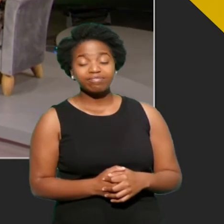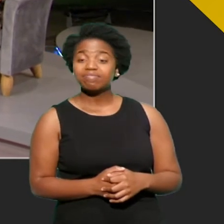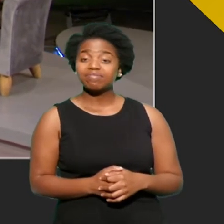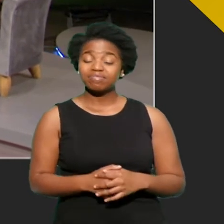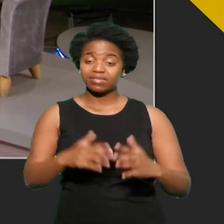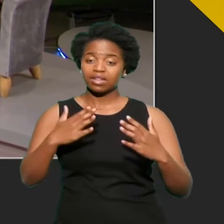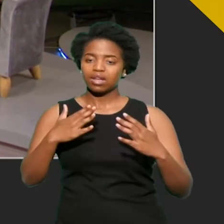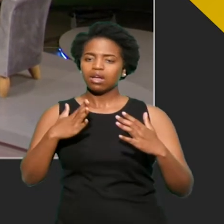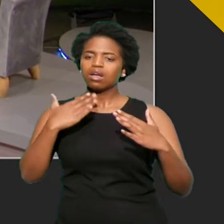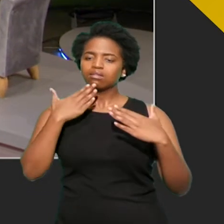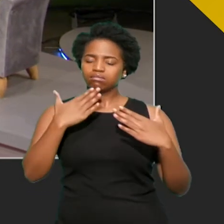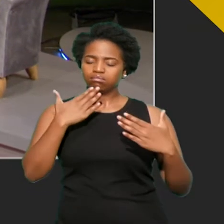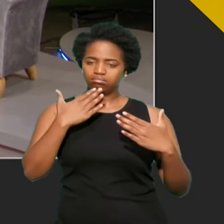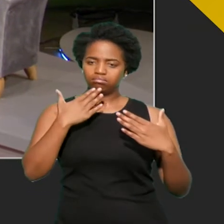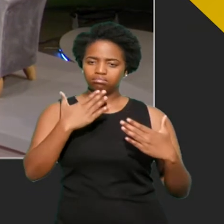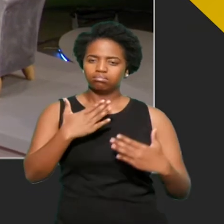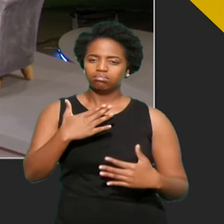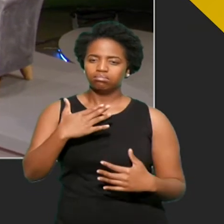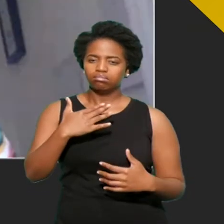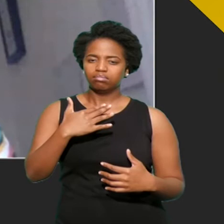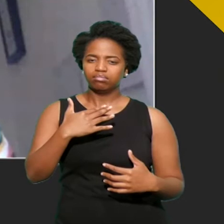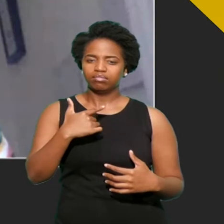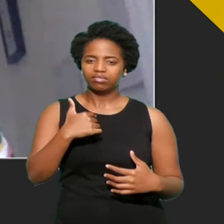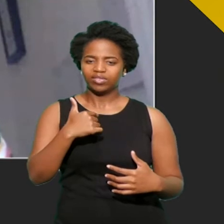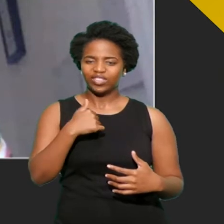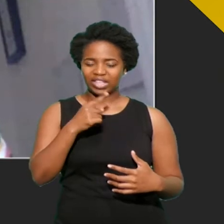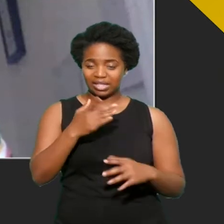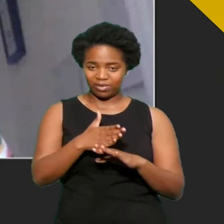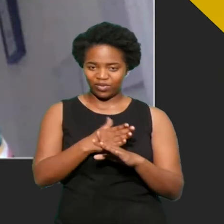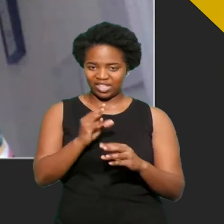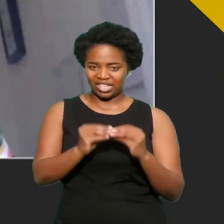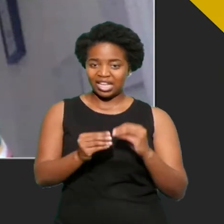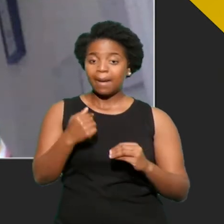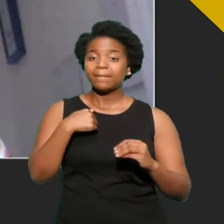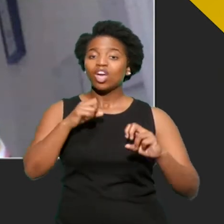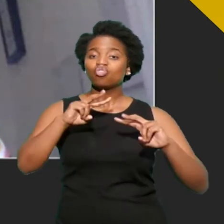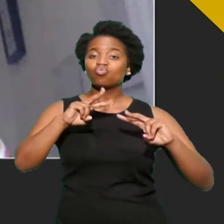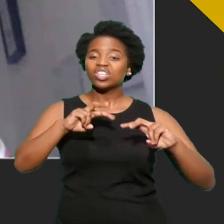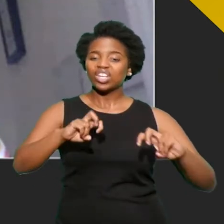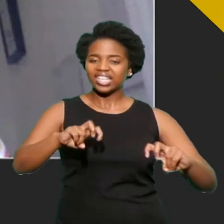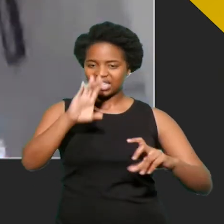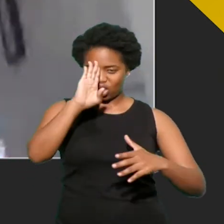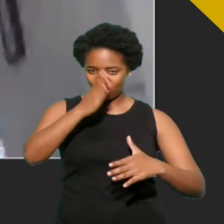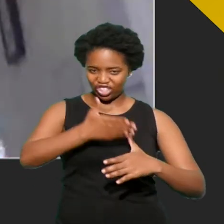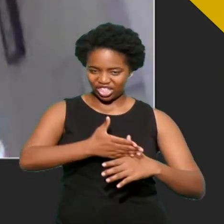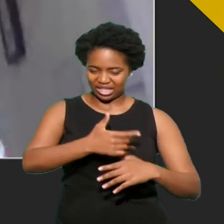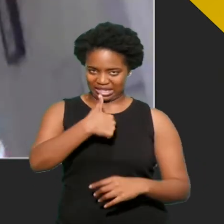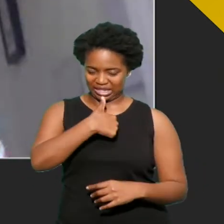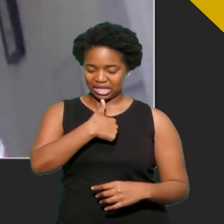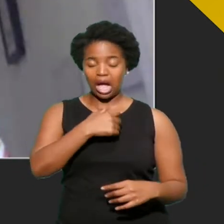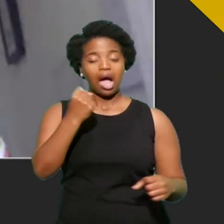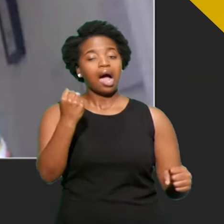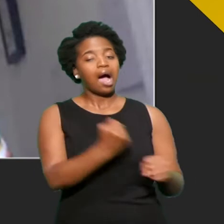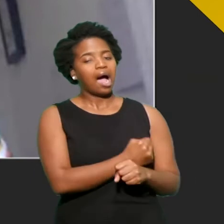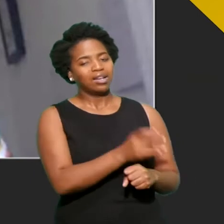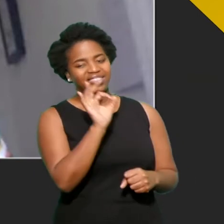Thank you, Nicolette. Just a correction before we go ahead. I'm a research psychologist, not a clinical psychologist.